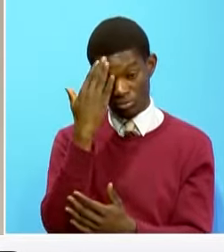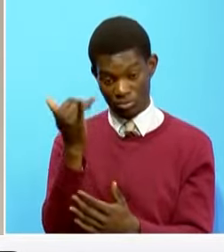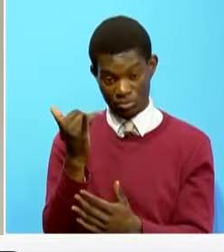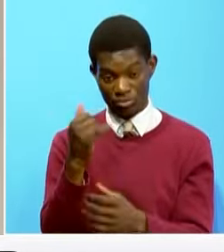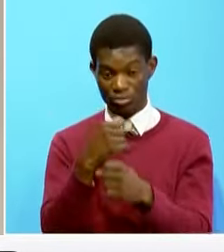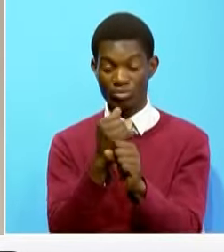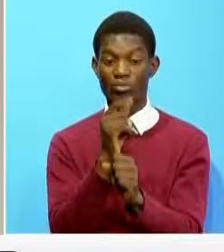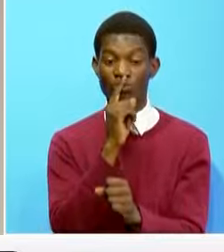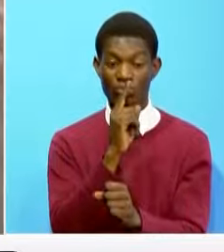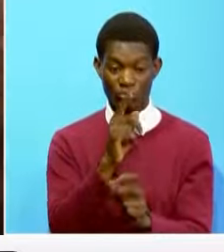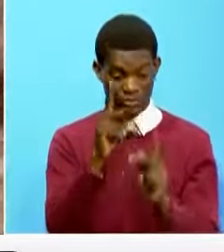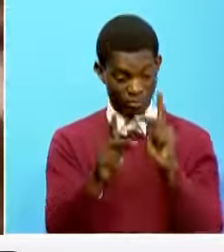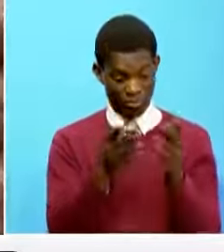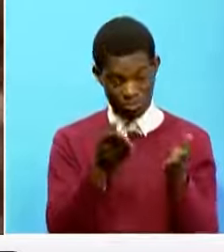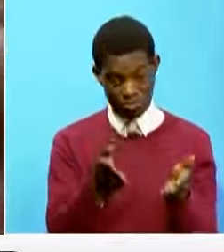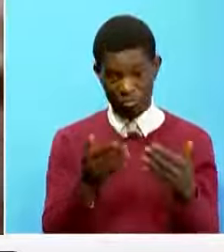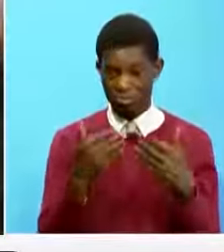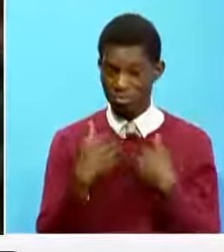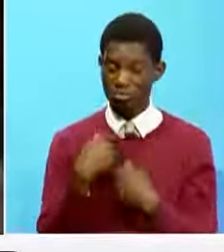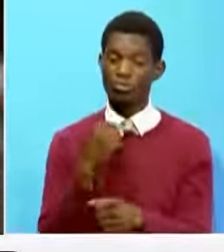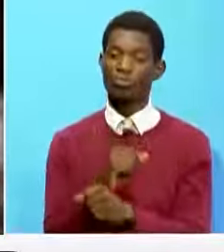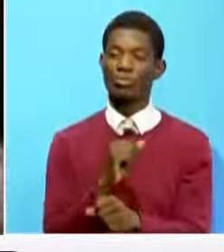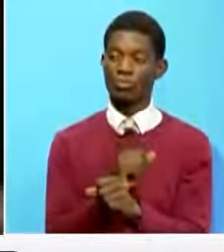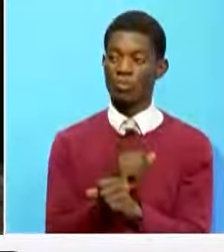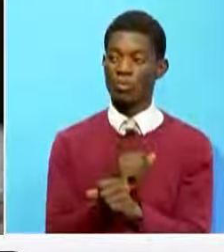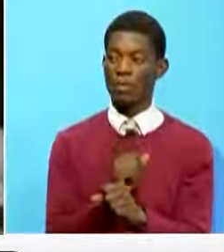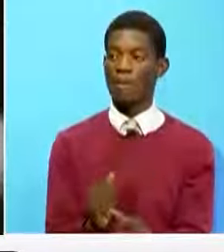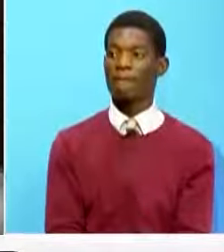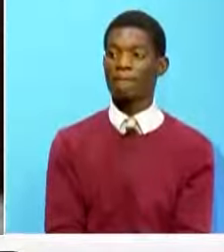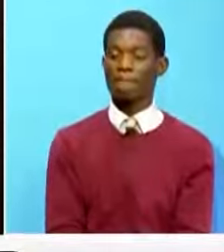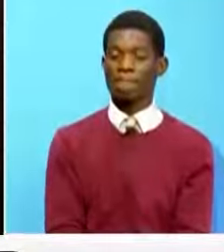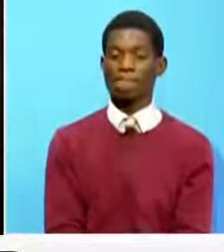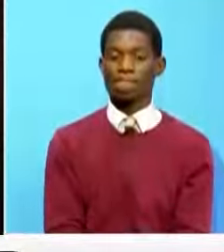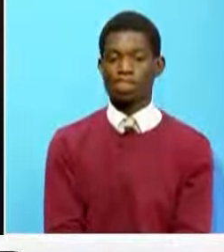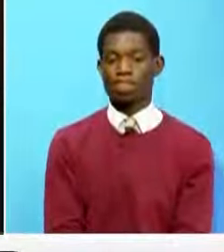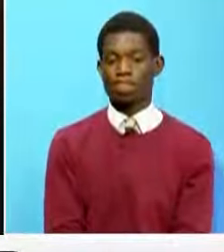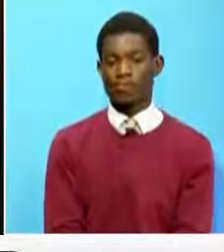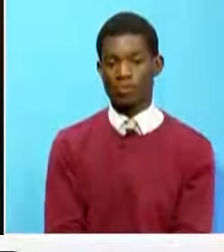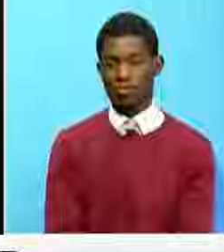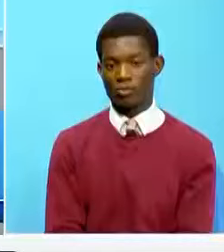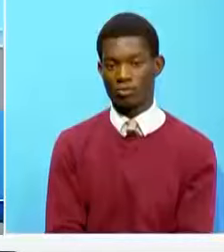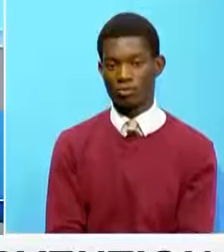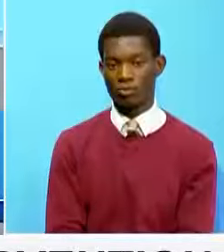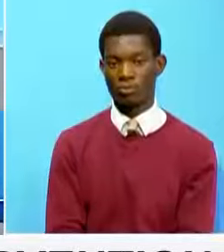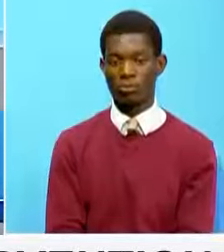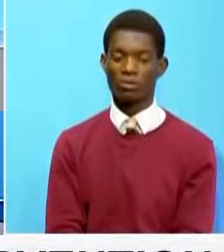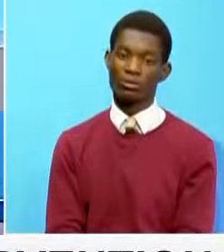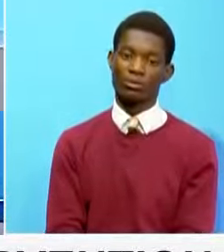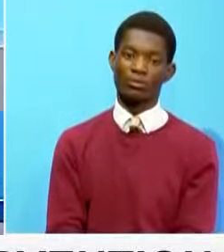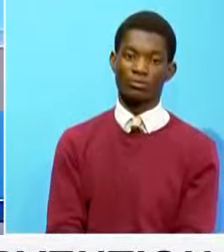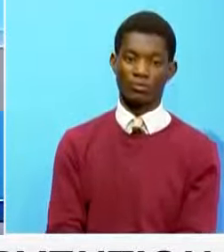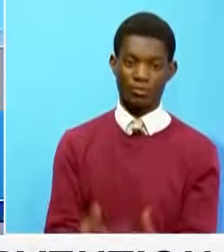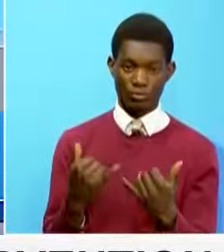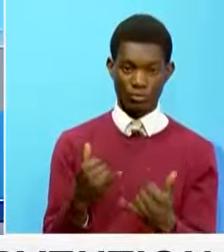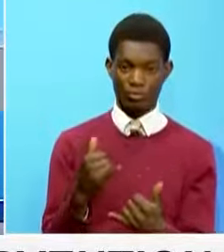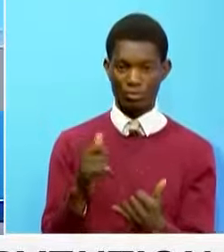our people here get employed. Reporting for Zanis News, I am Chai Bunkoma in Kalumbila District, Northwestern Province. In